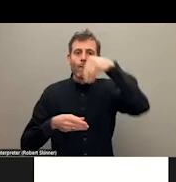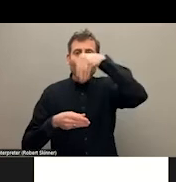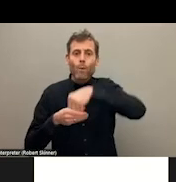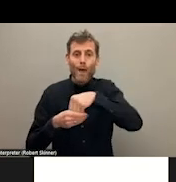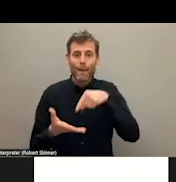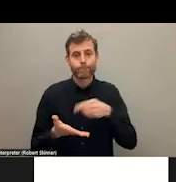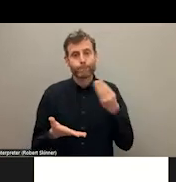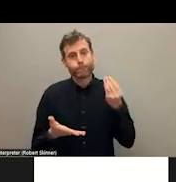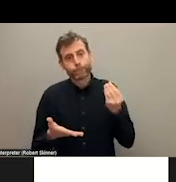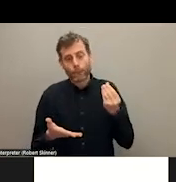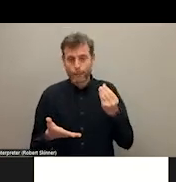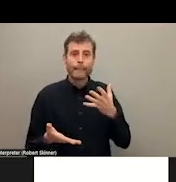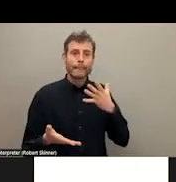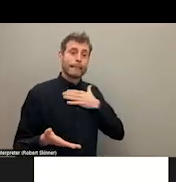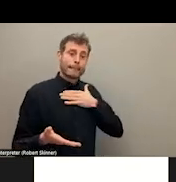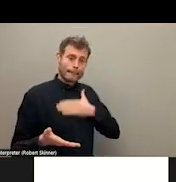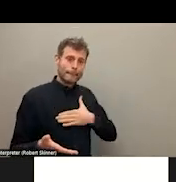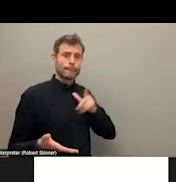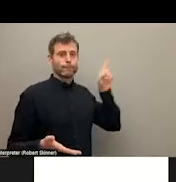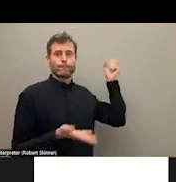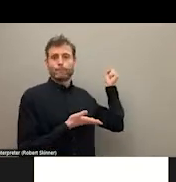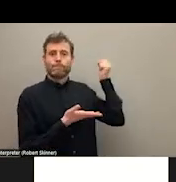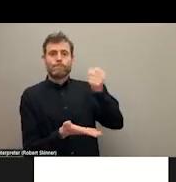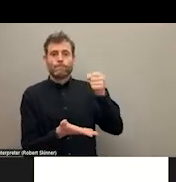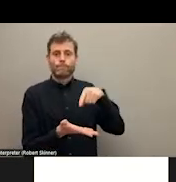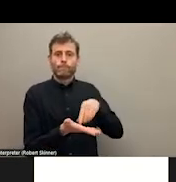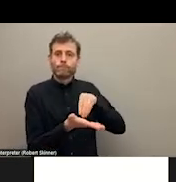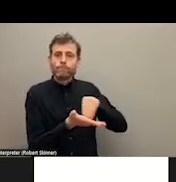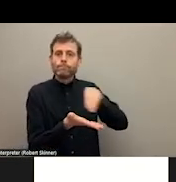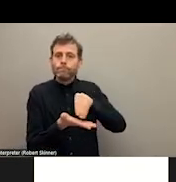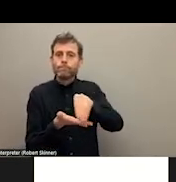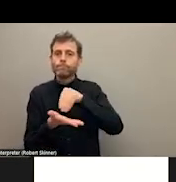these. Somebody said about this, and